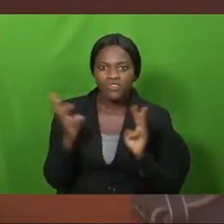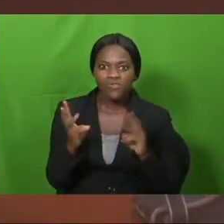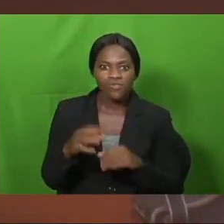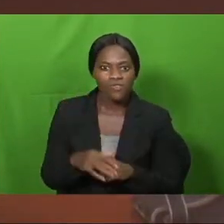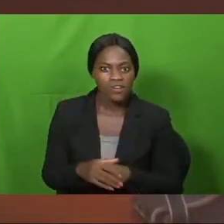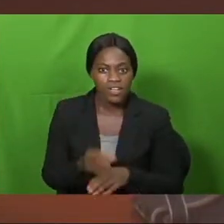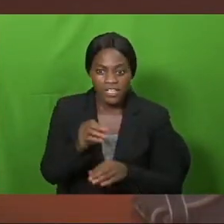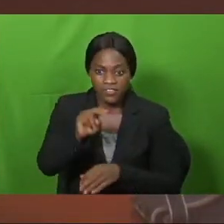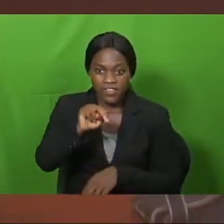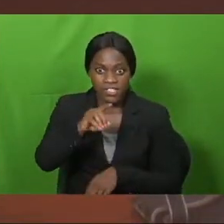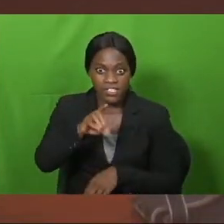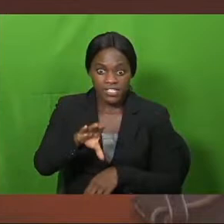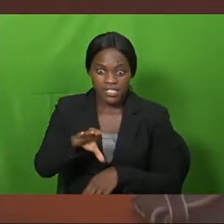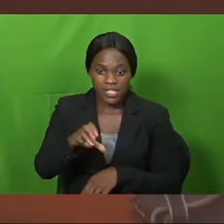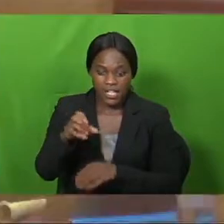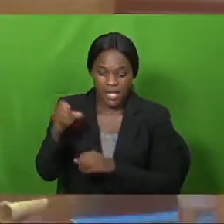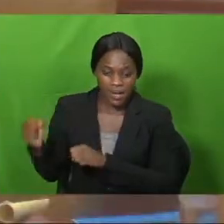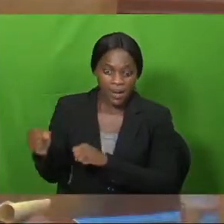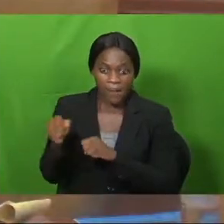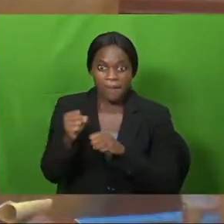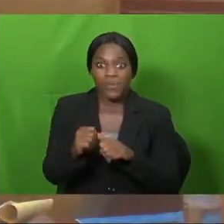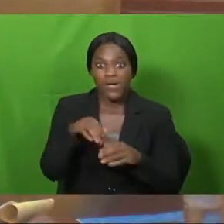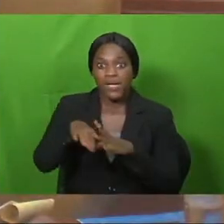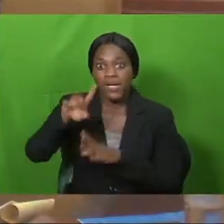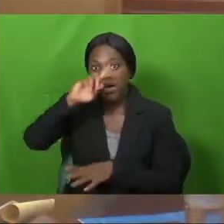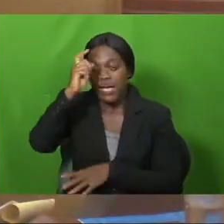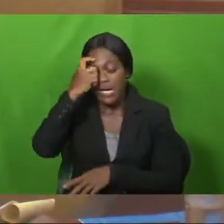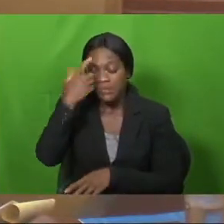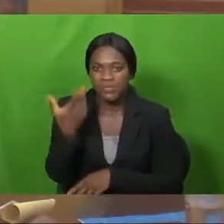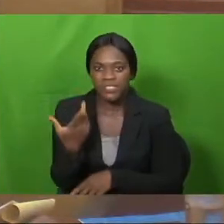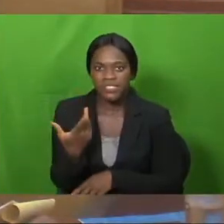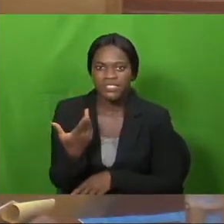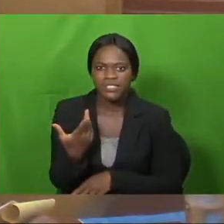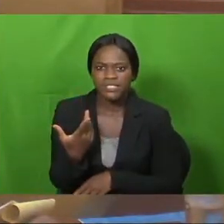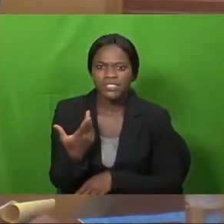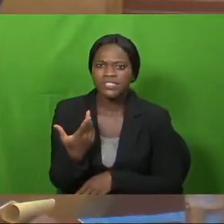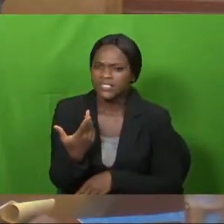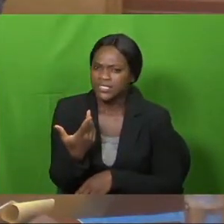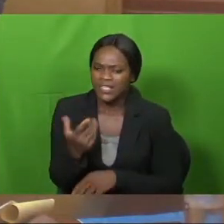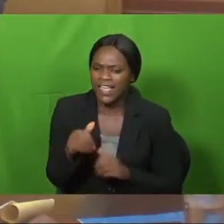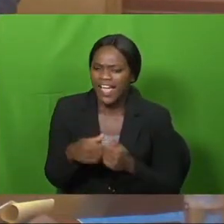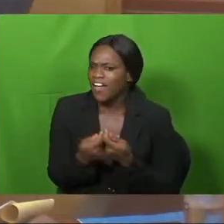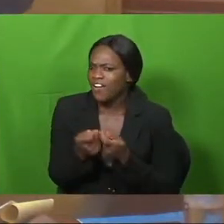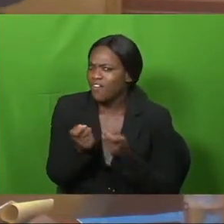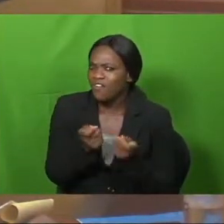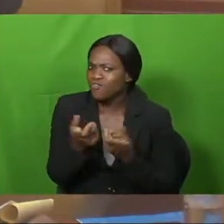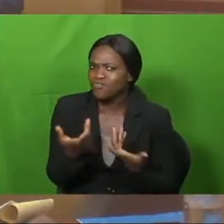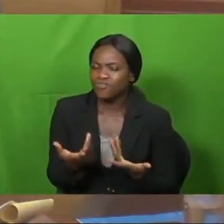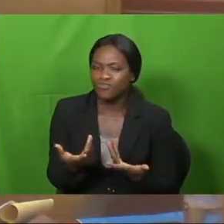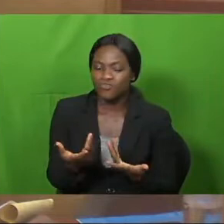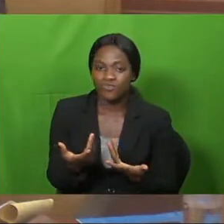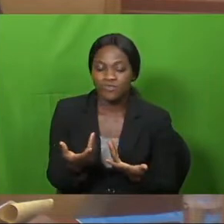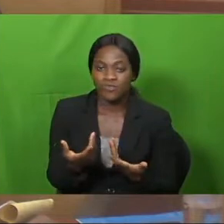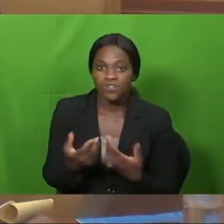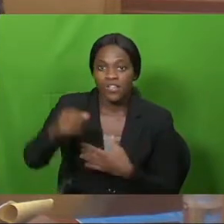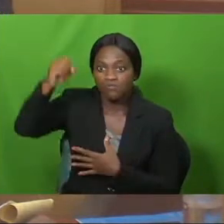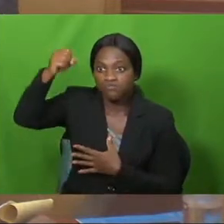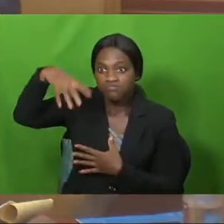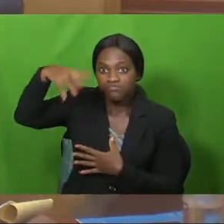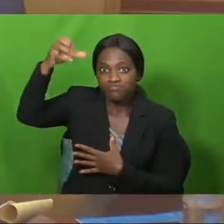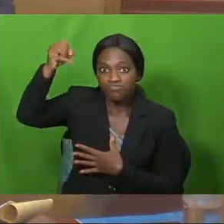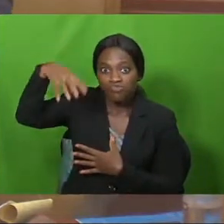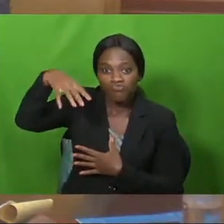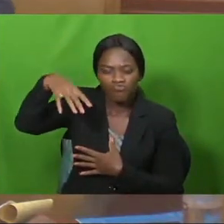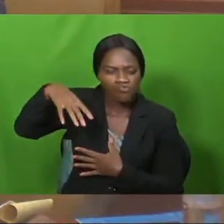then we experienced the COVID-19. You couldn't even put the lights on. When we were enjoying the largesse of